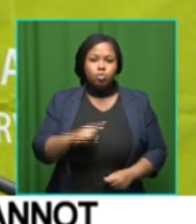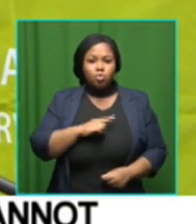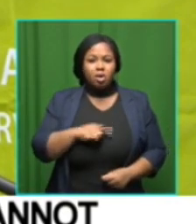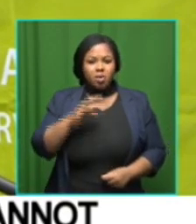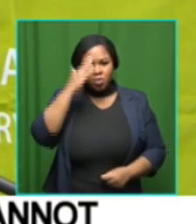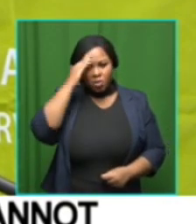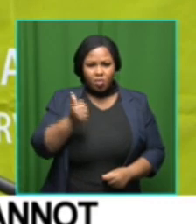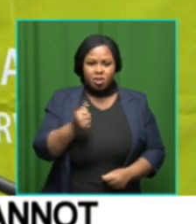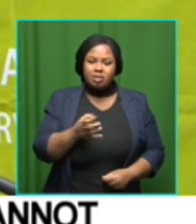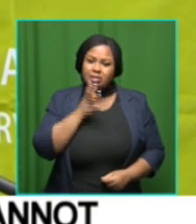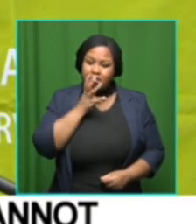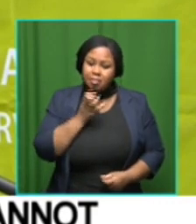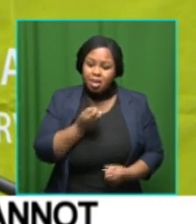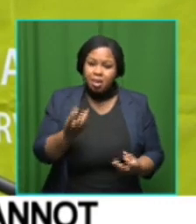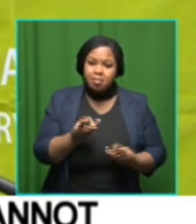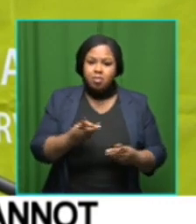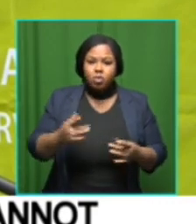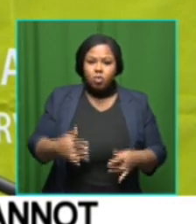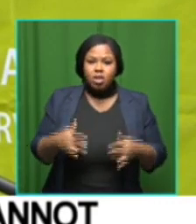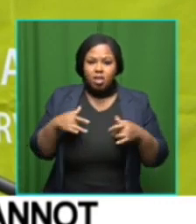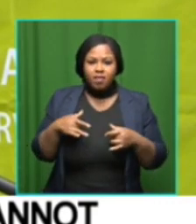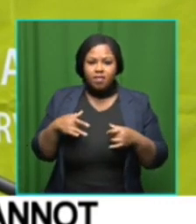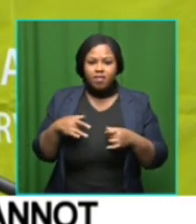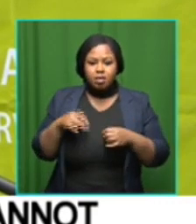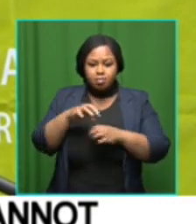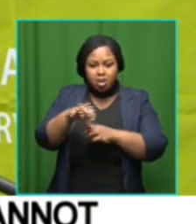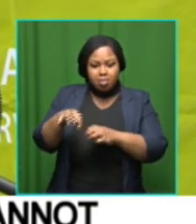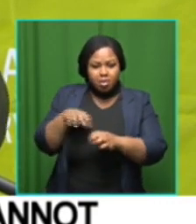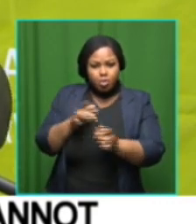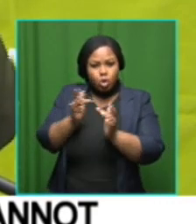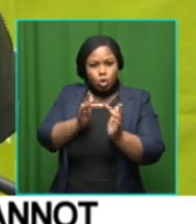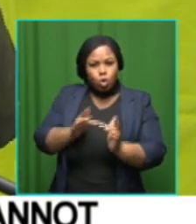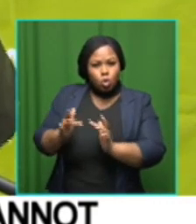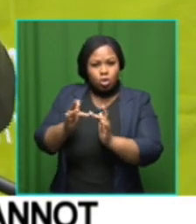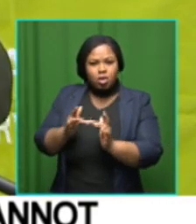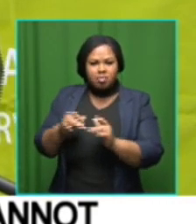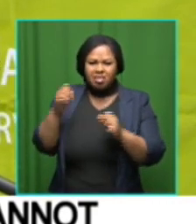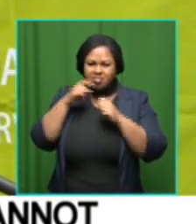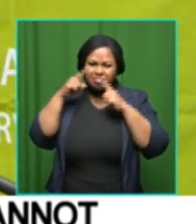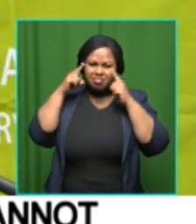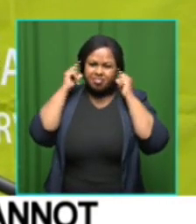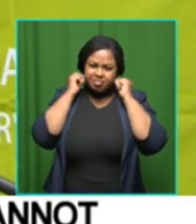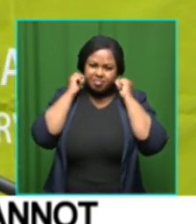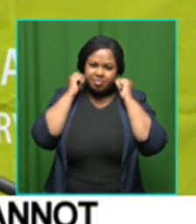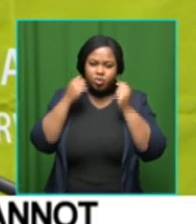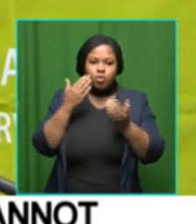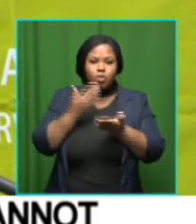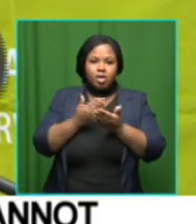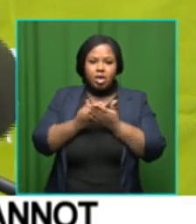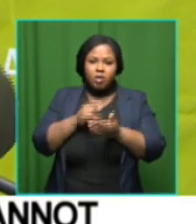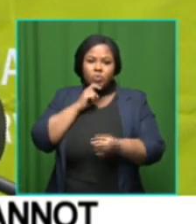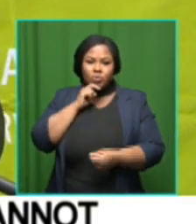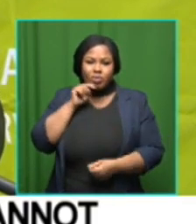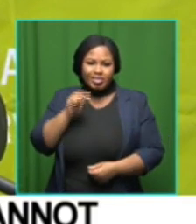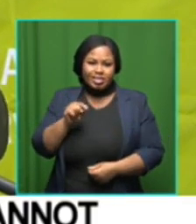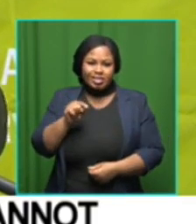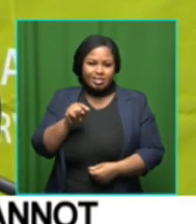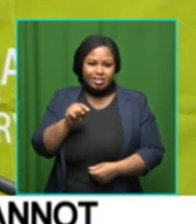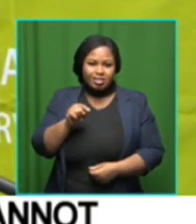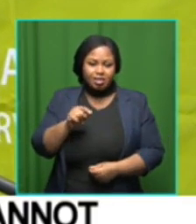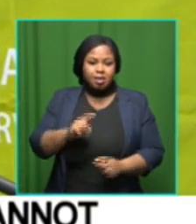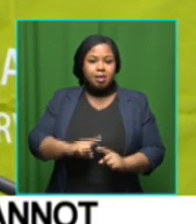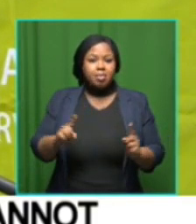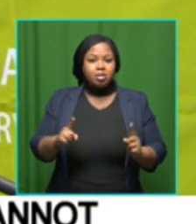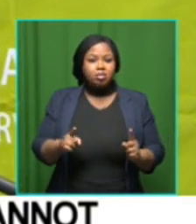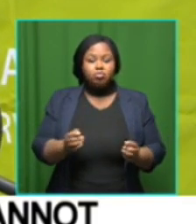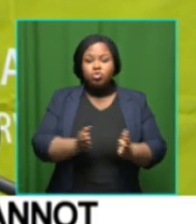density, high vulnerability, with high numbers of contacts, that a mask might be useful in that type of situation. But